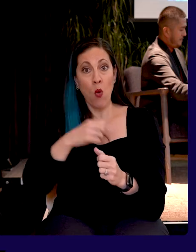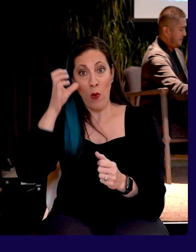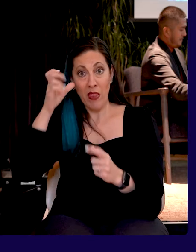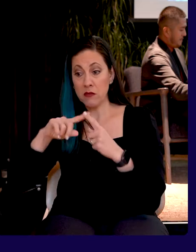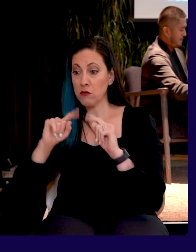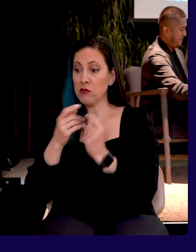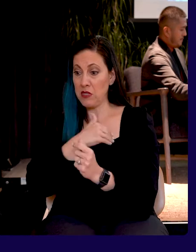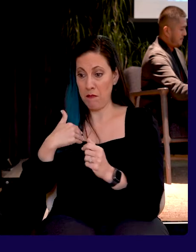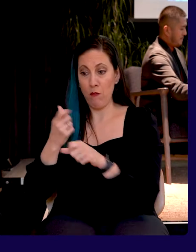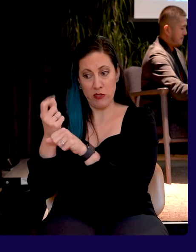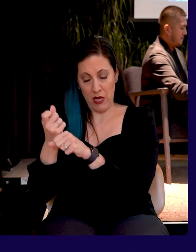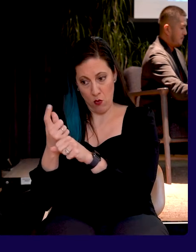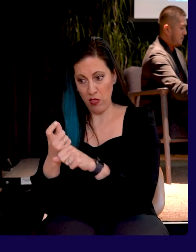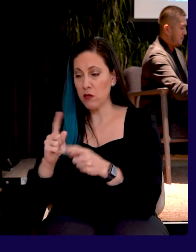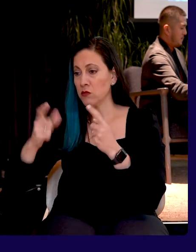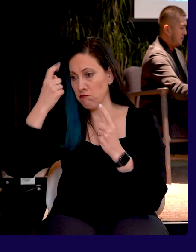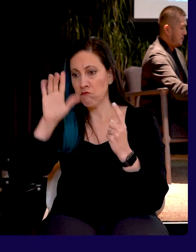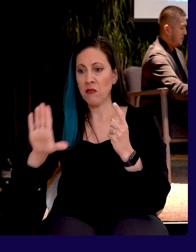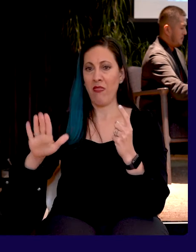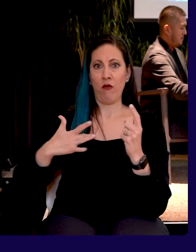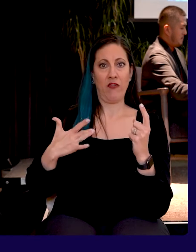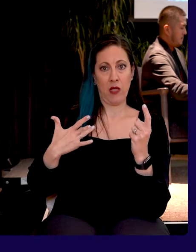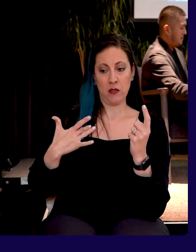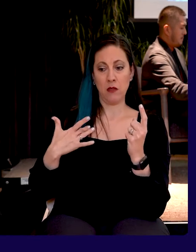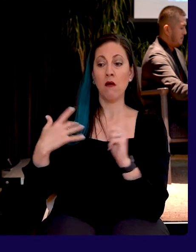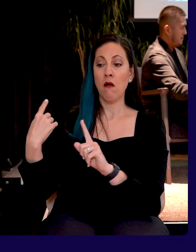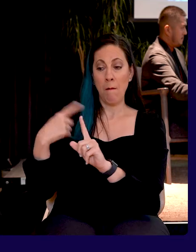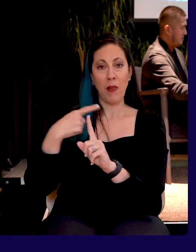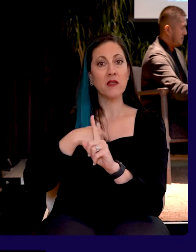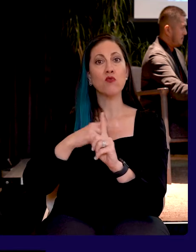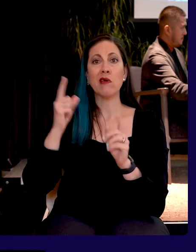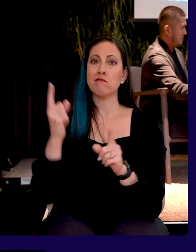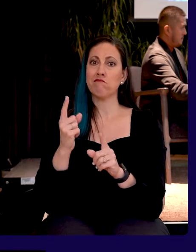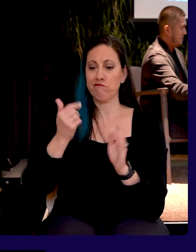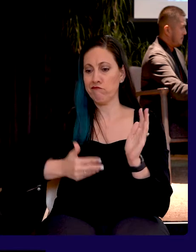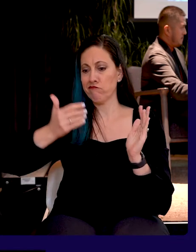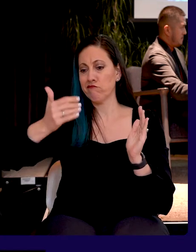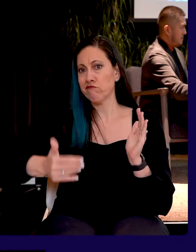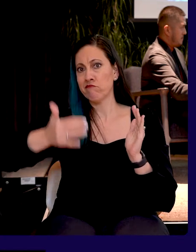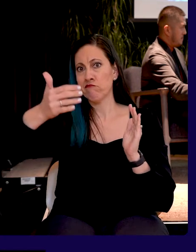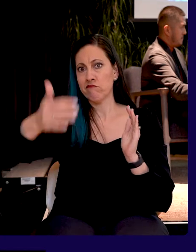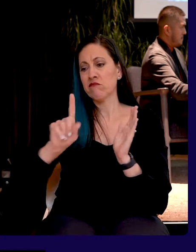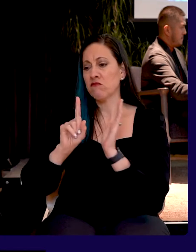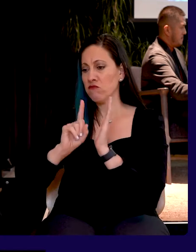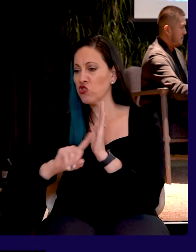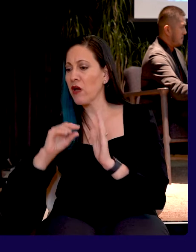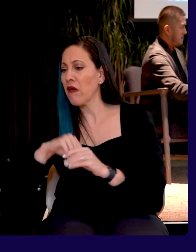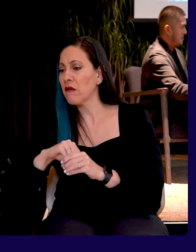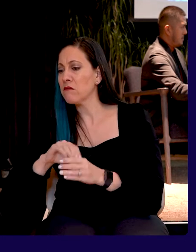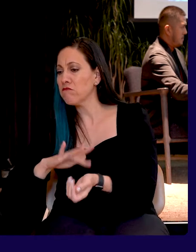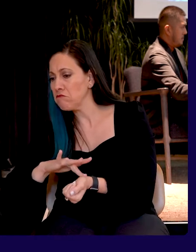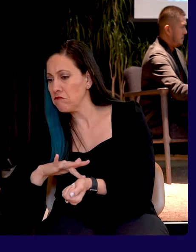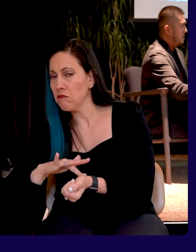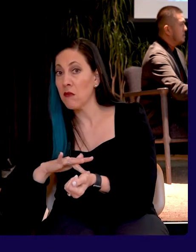team members on an annual basis to kind of understand their sentiment, but we do regular check-ins. And when I think about each of our people leaders,